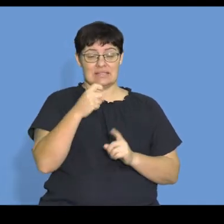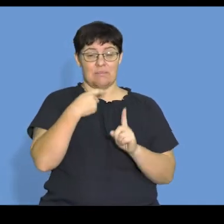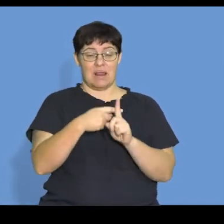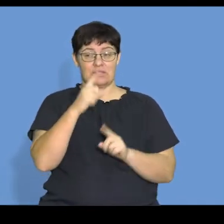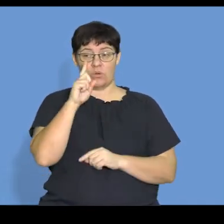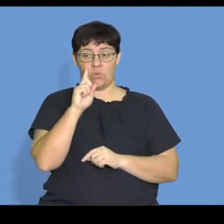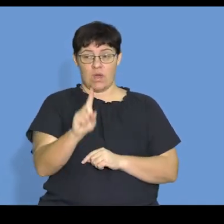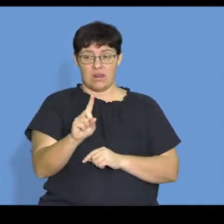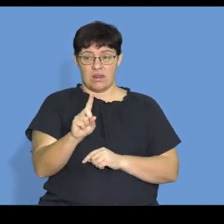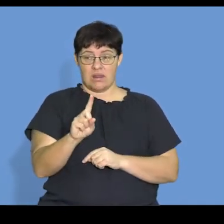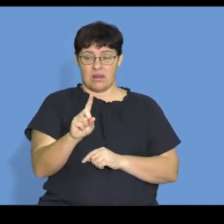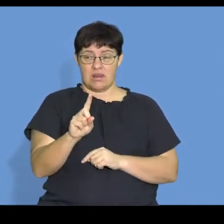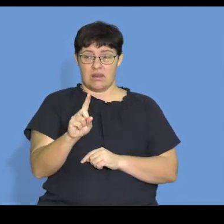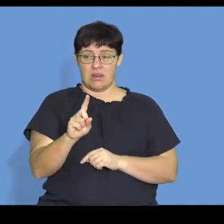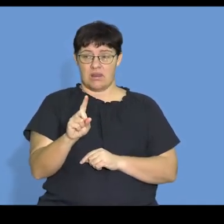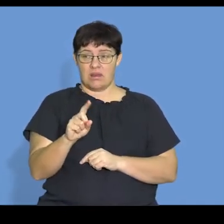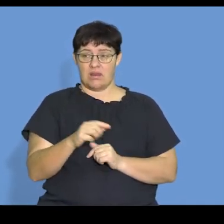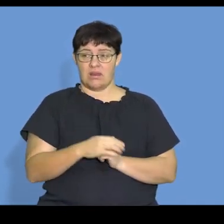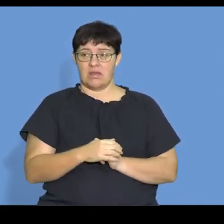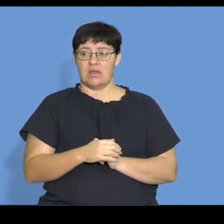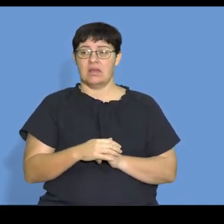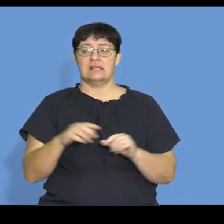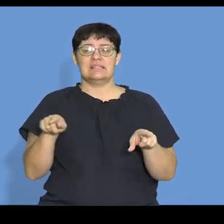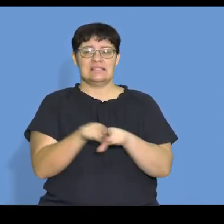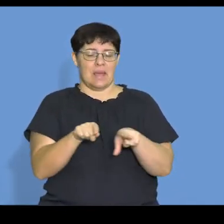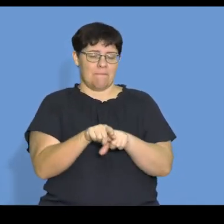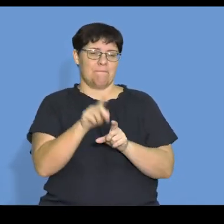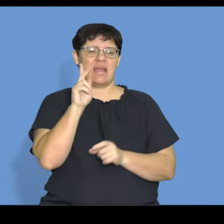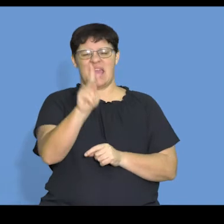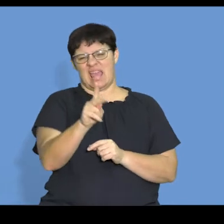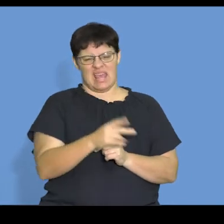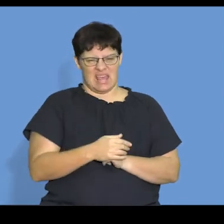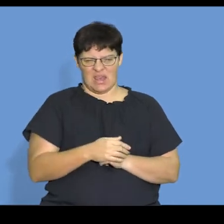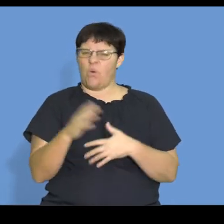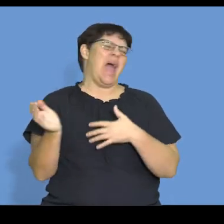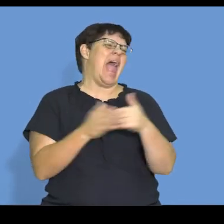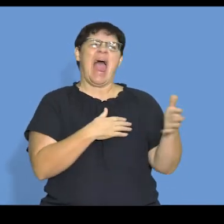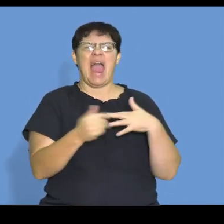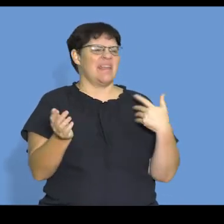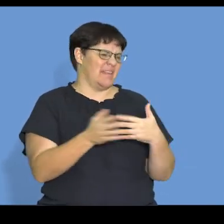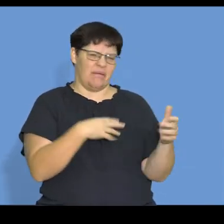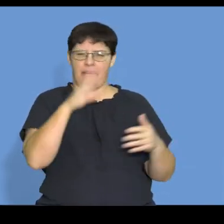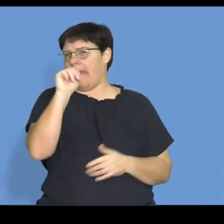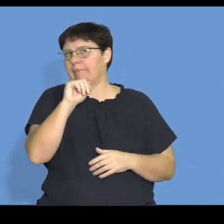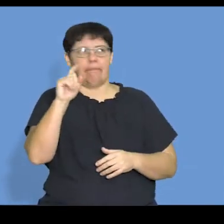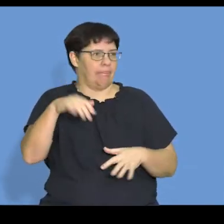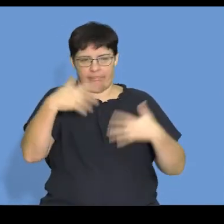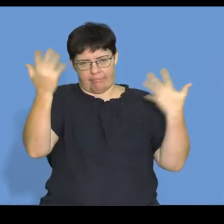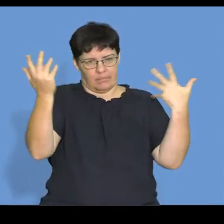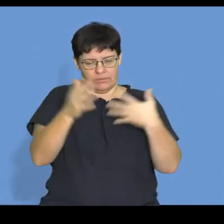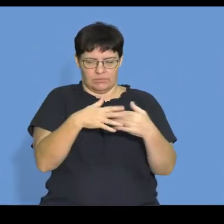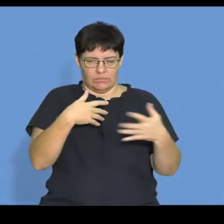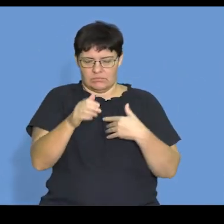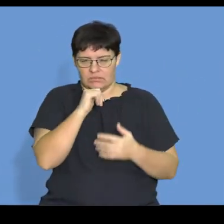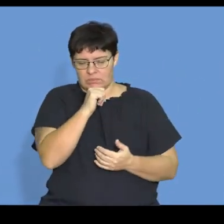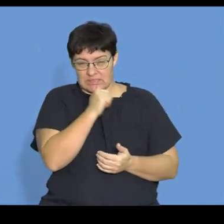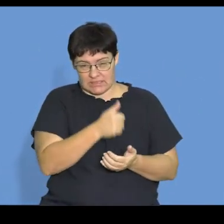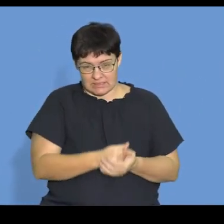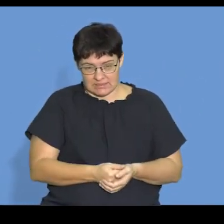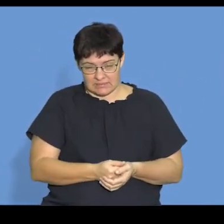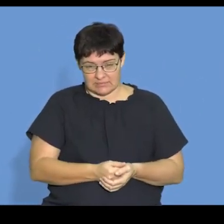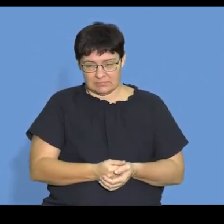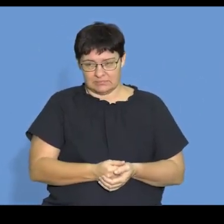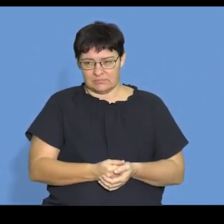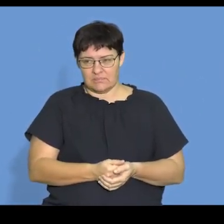plus 1 to be equals to k, or let it be something. It doesn't really matter what alphabet you use or what variable you